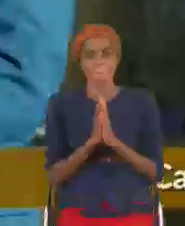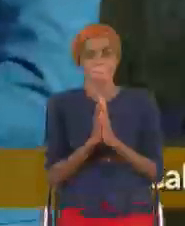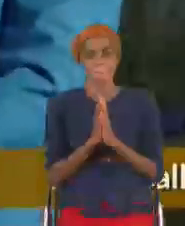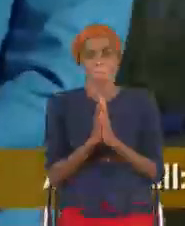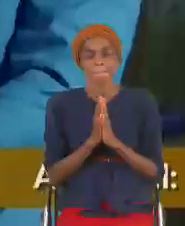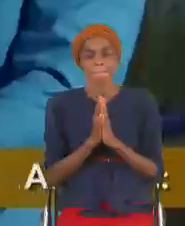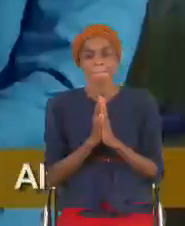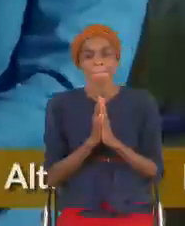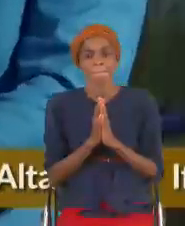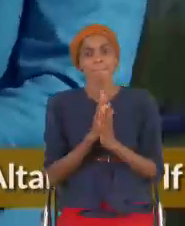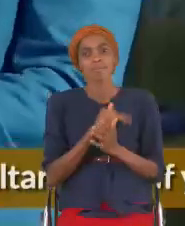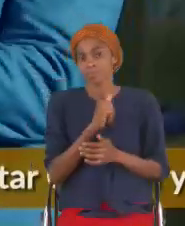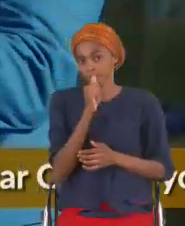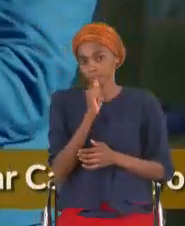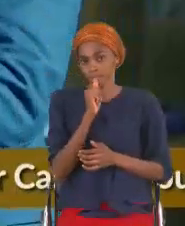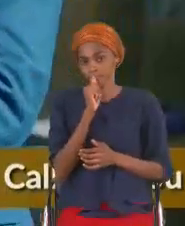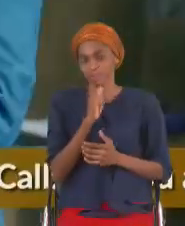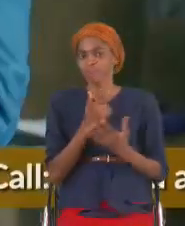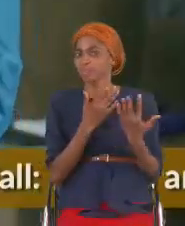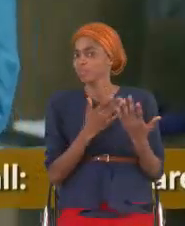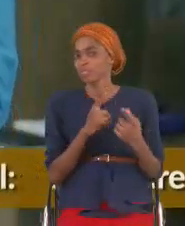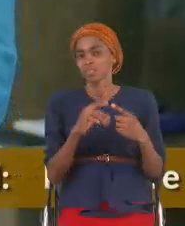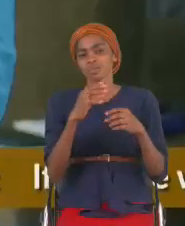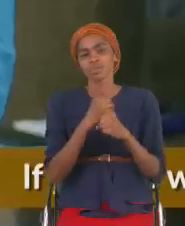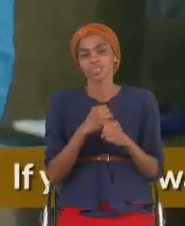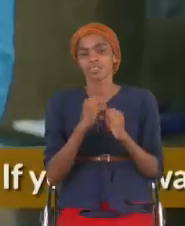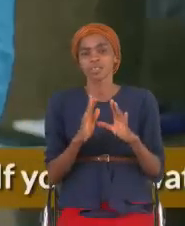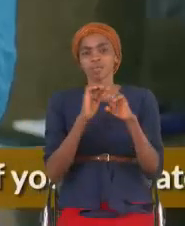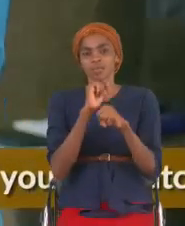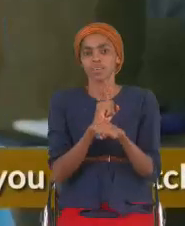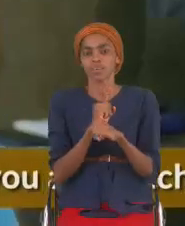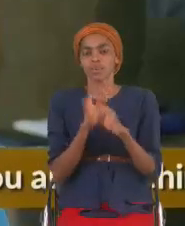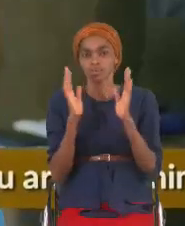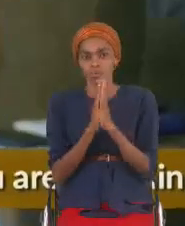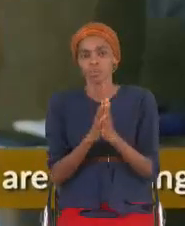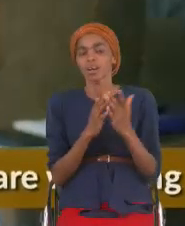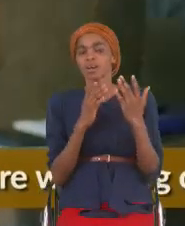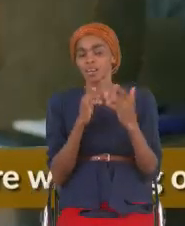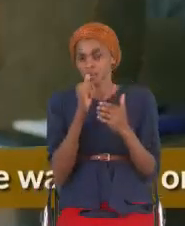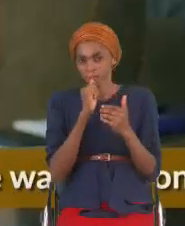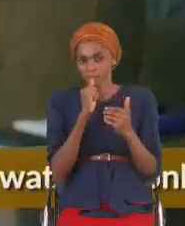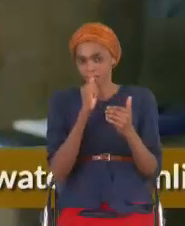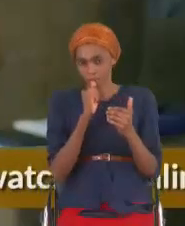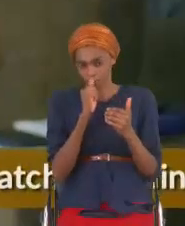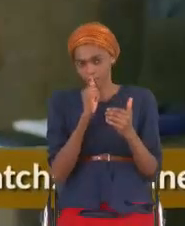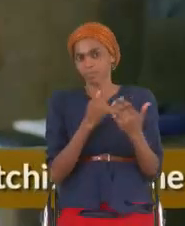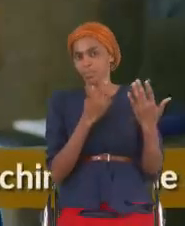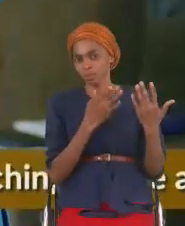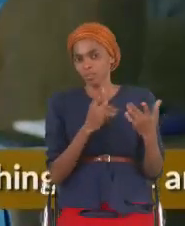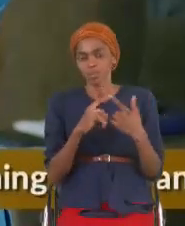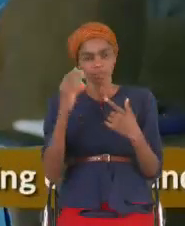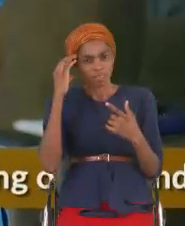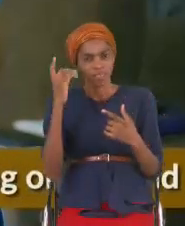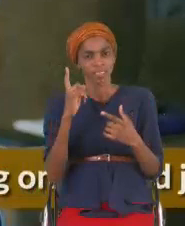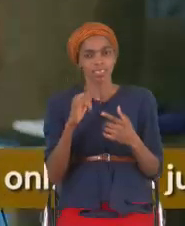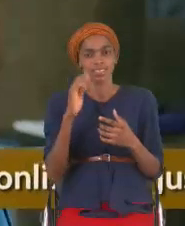And patiently wait to receive the miracle prayer. Patiently wait to hear the testimonies that